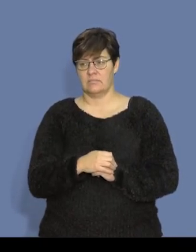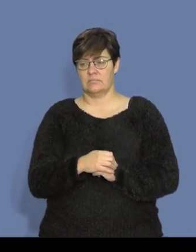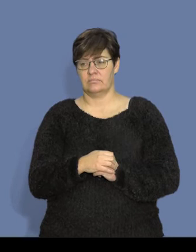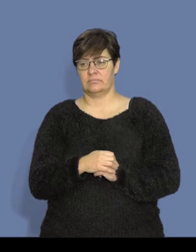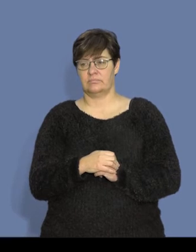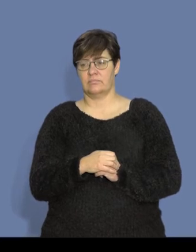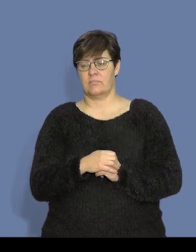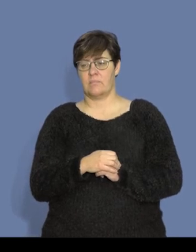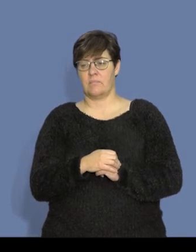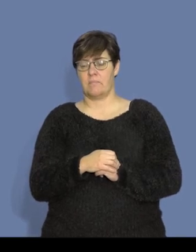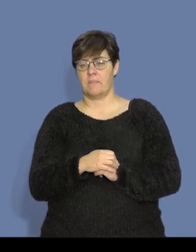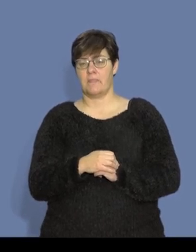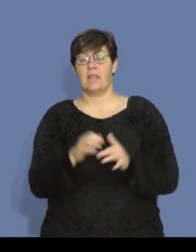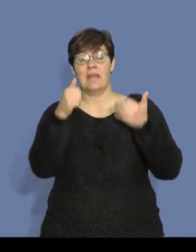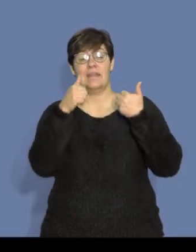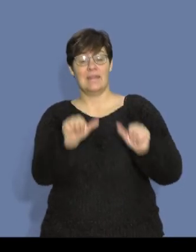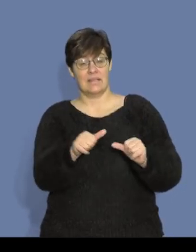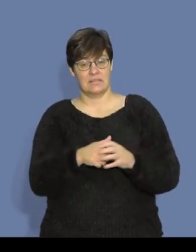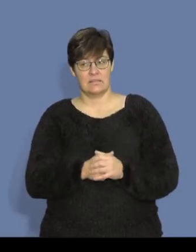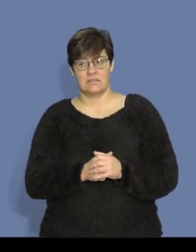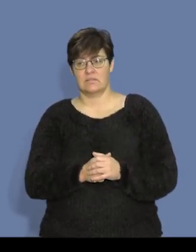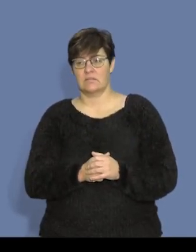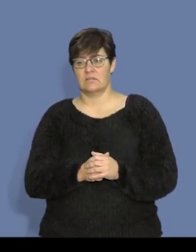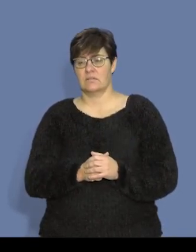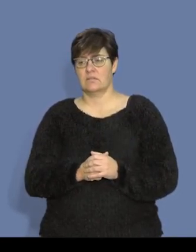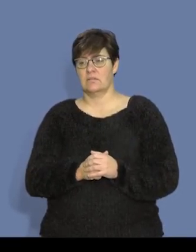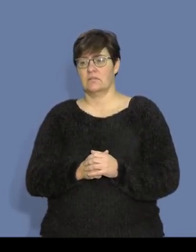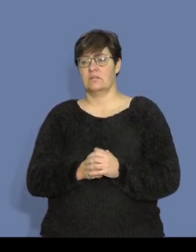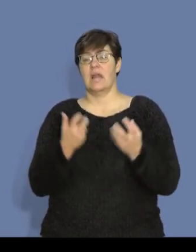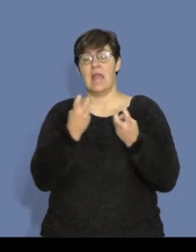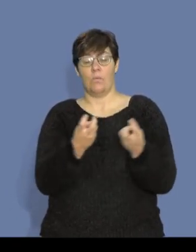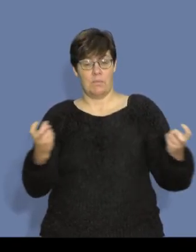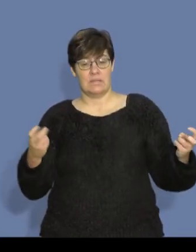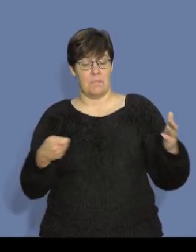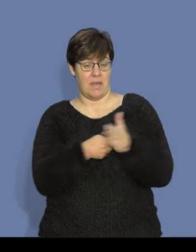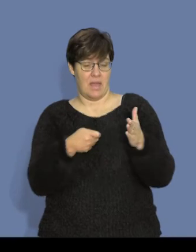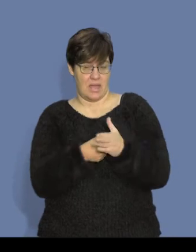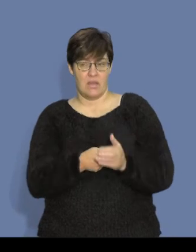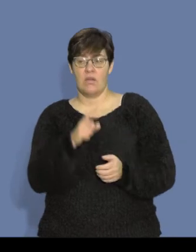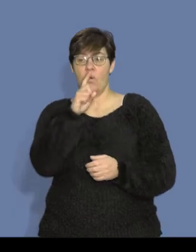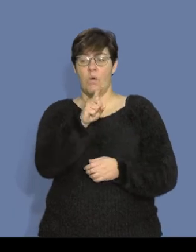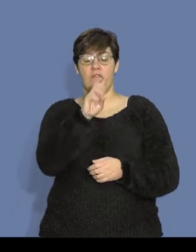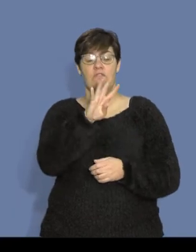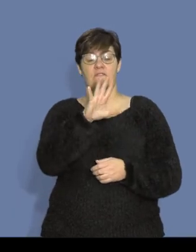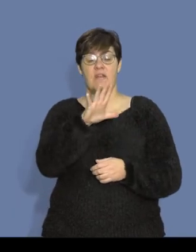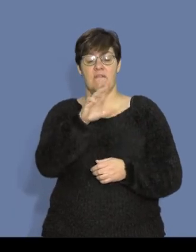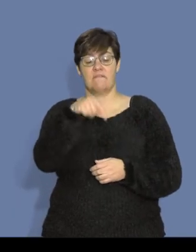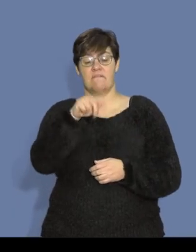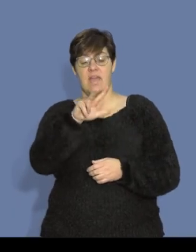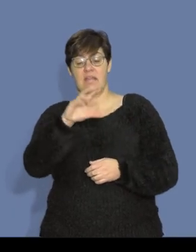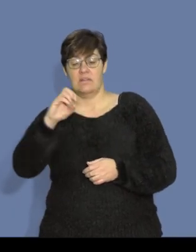326250. All right. Okay. The next one that we have here is our equipment purchased at